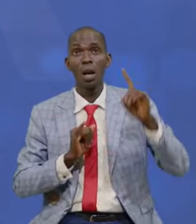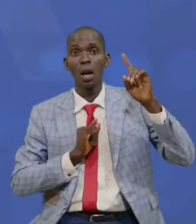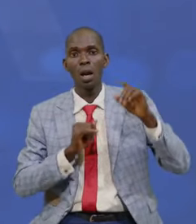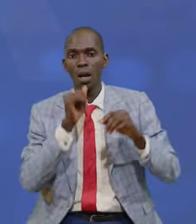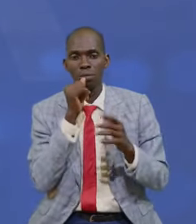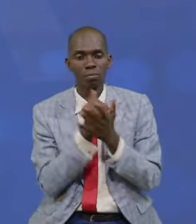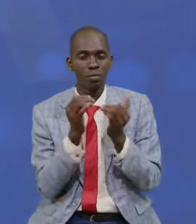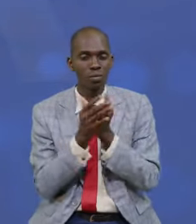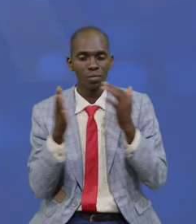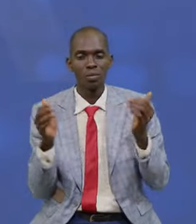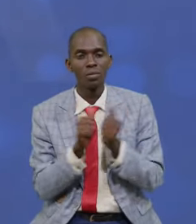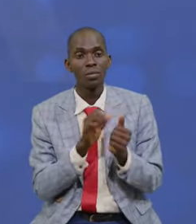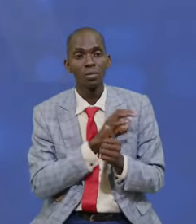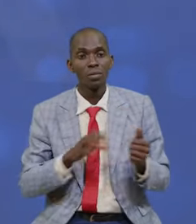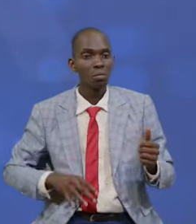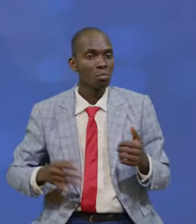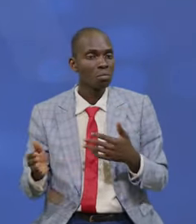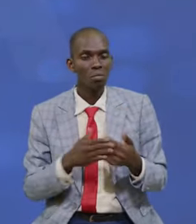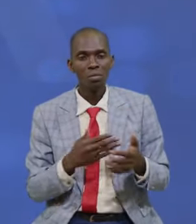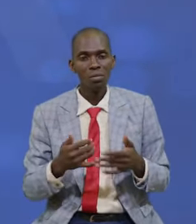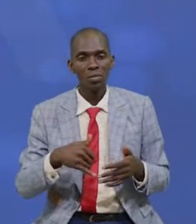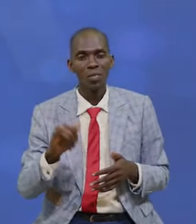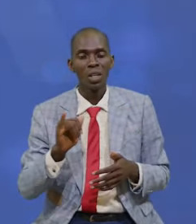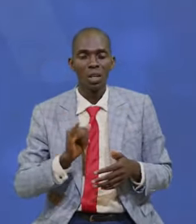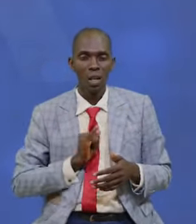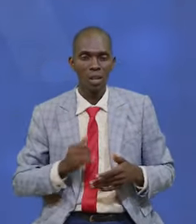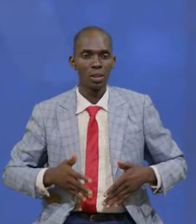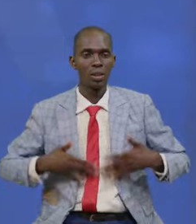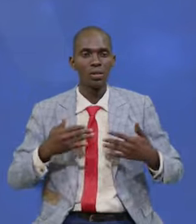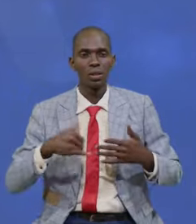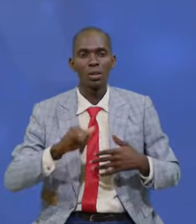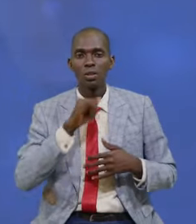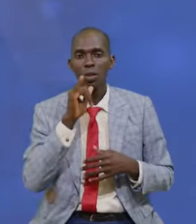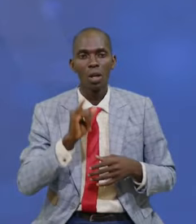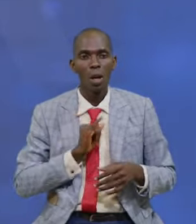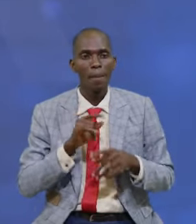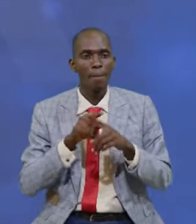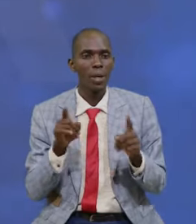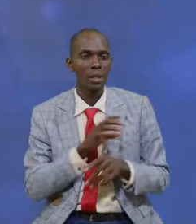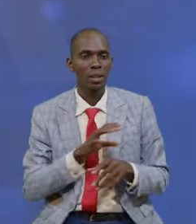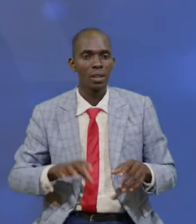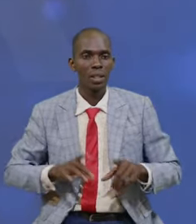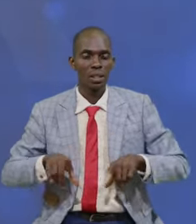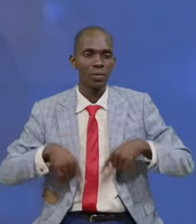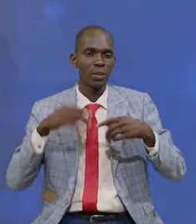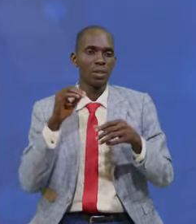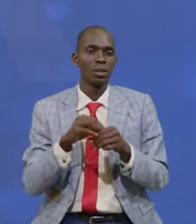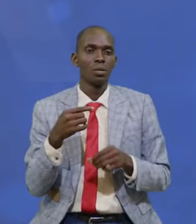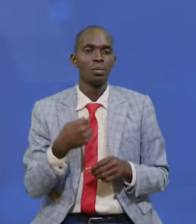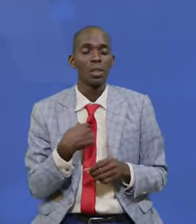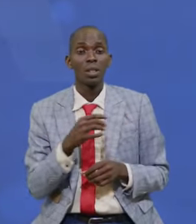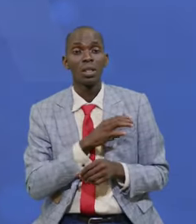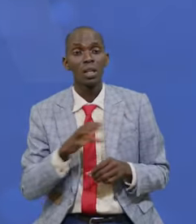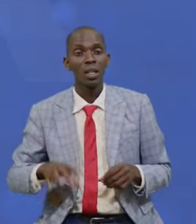Nevertheless, I live, yet not I, but Christ liveth in me. Christ